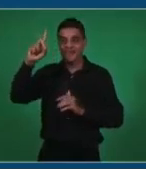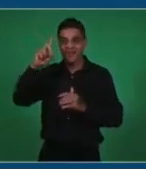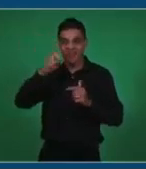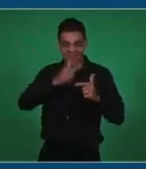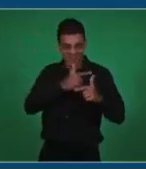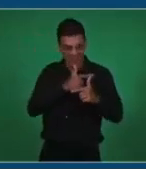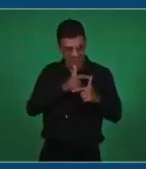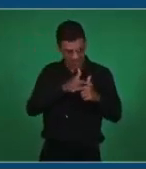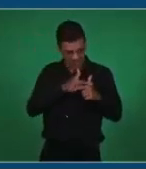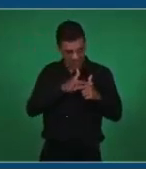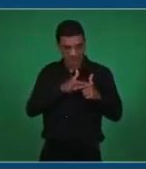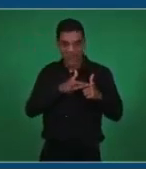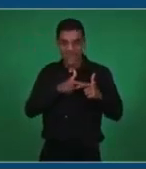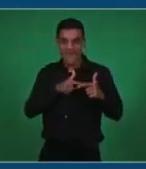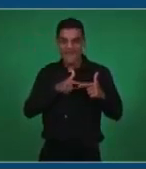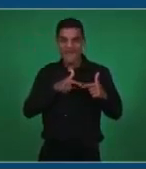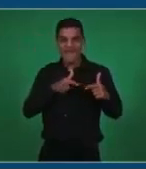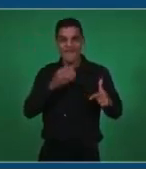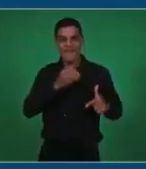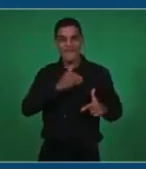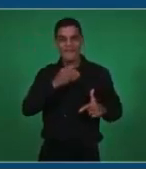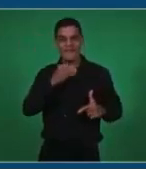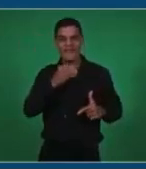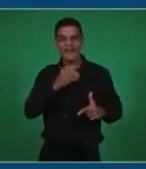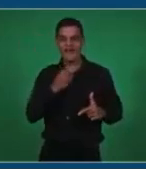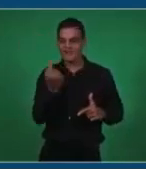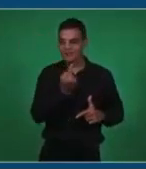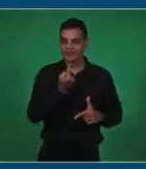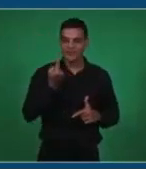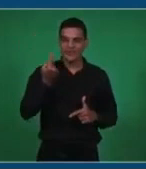This love that heals any wound, old wounds.